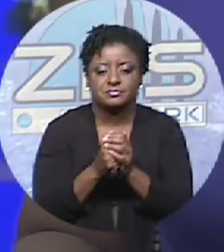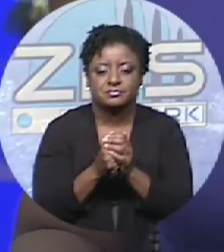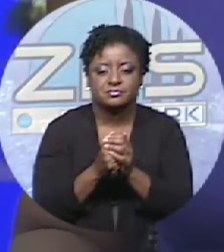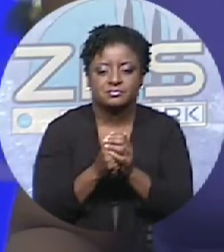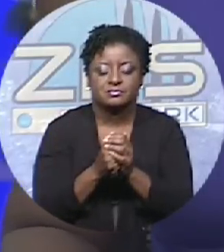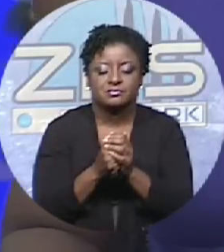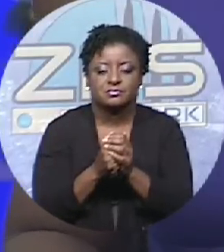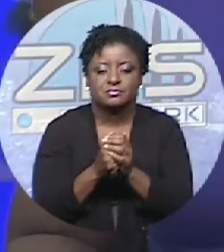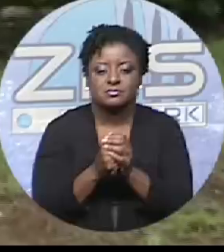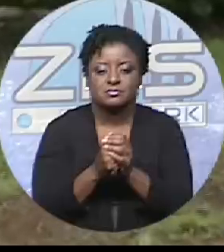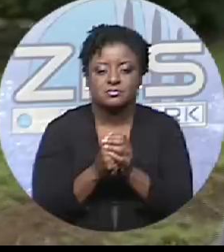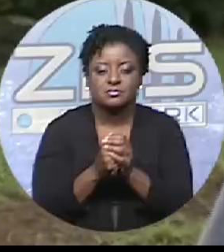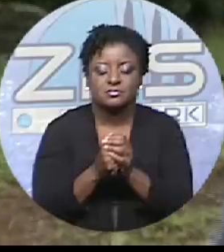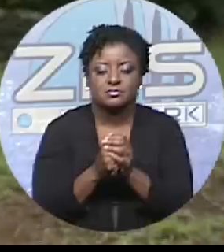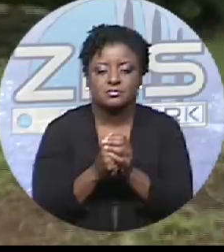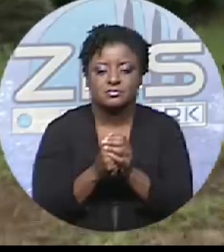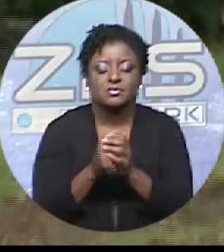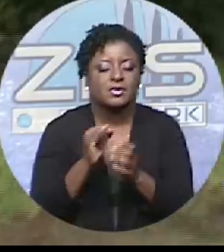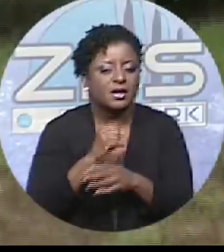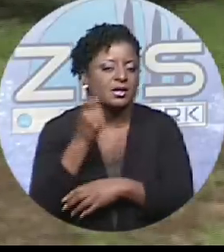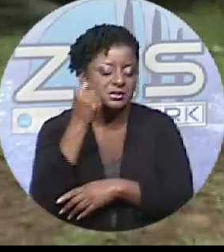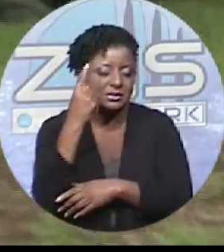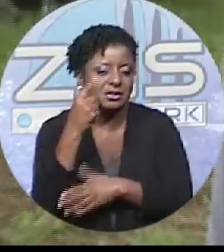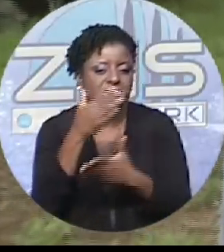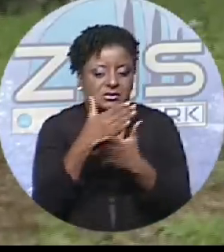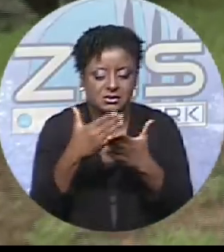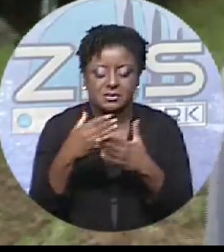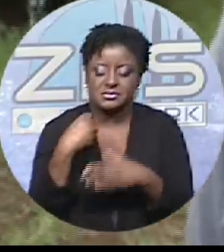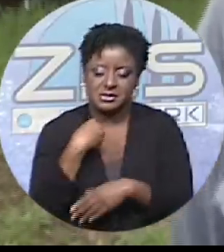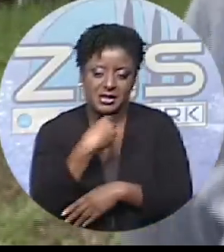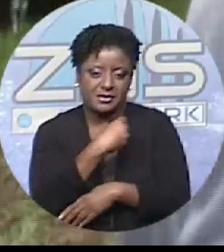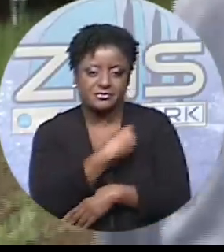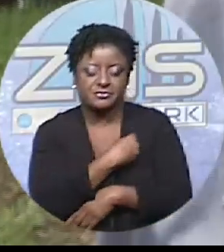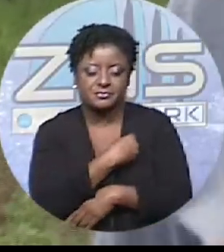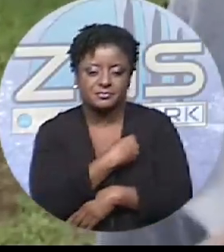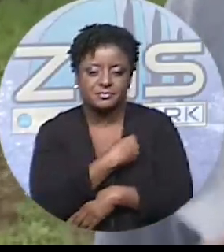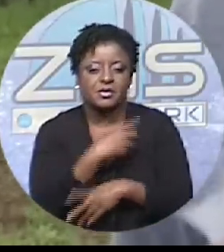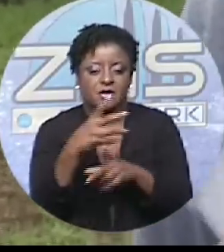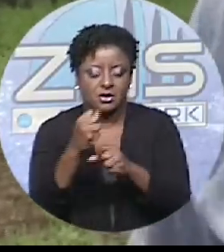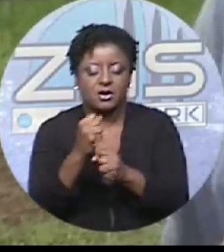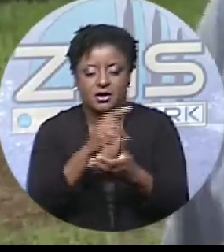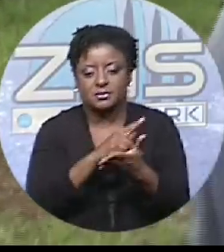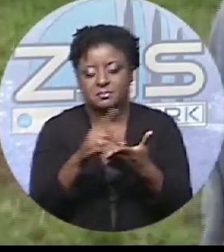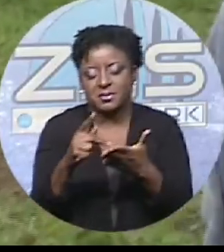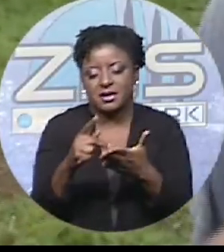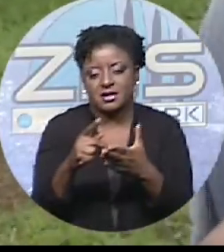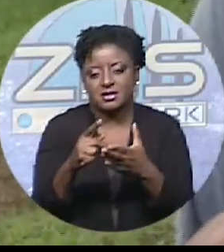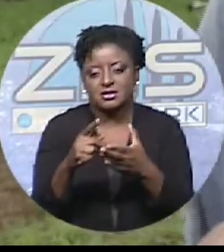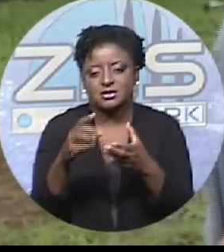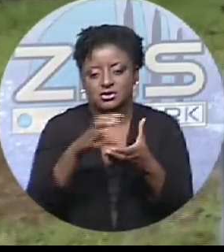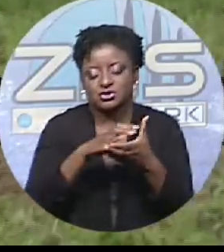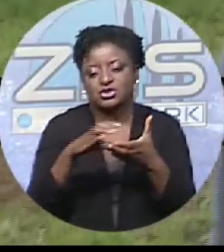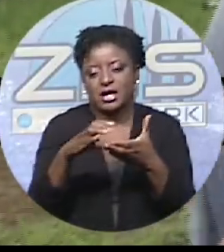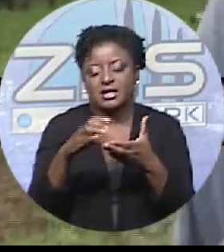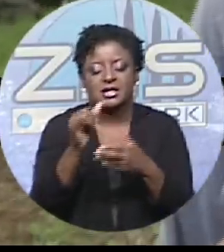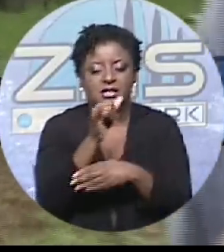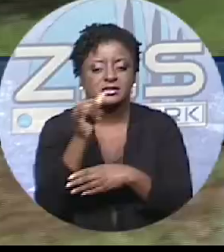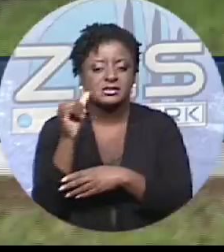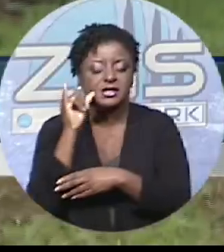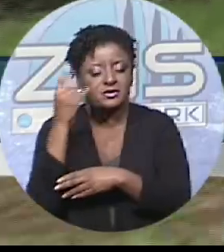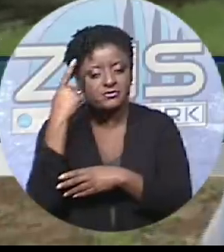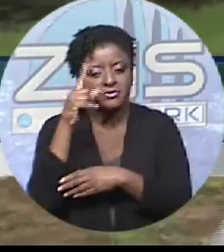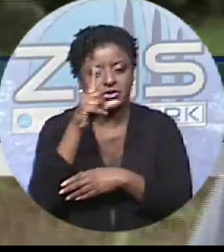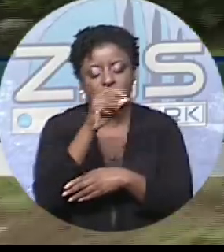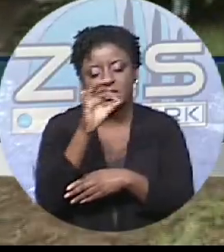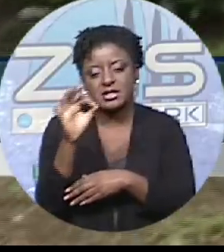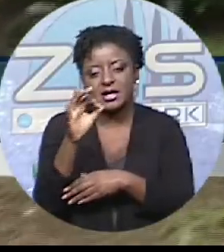duty. That some of the staff got a paycheck yesterday, which was for the